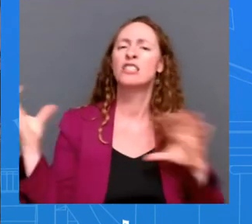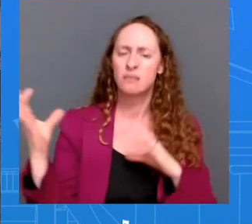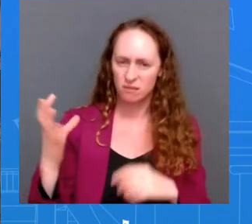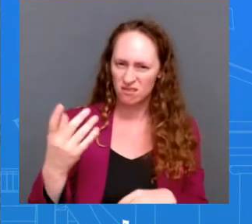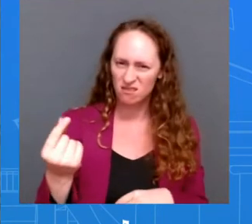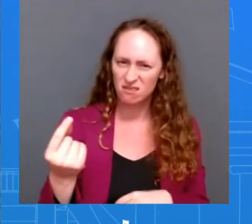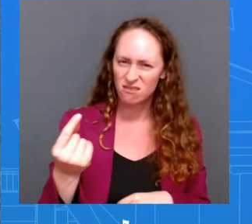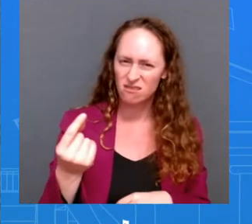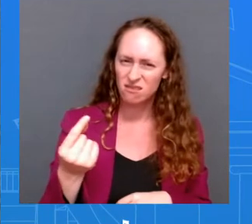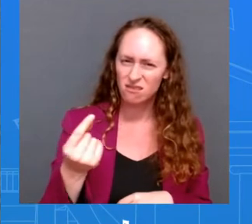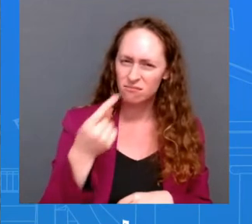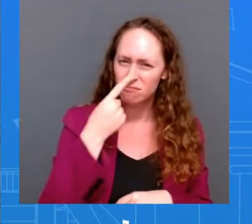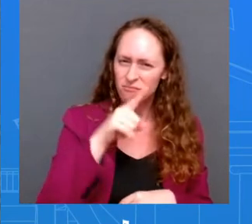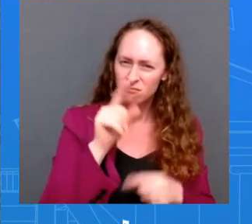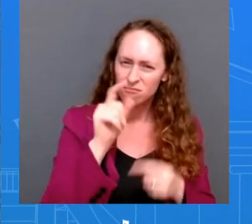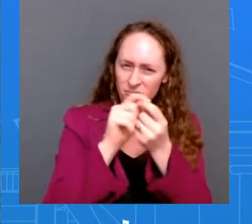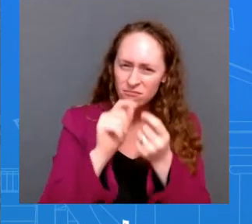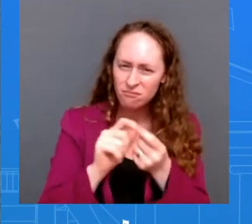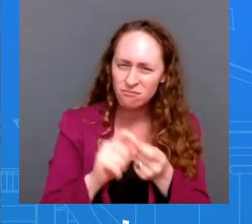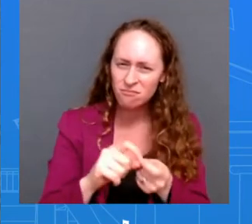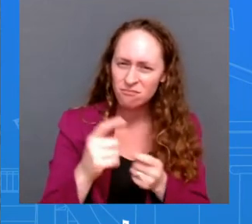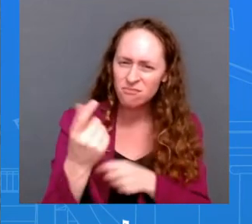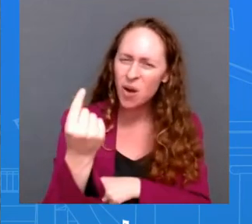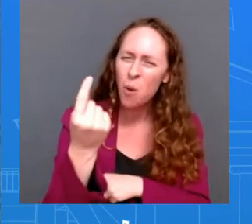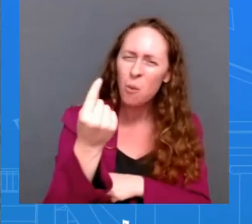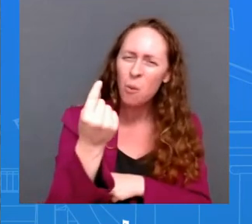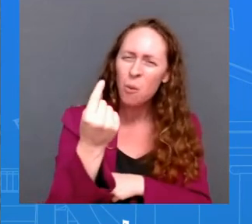crisis? Well, you've seen them